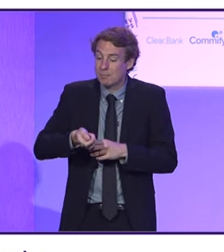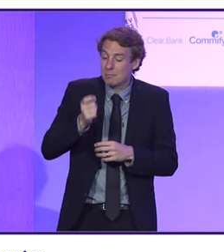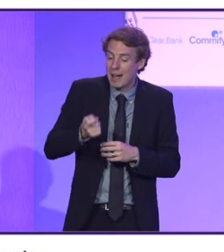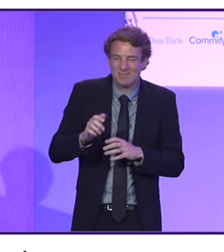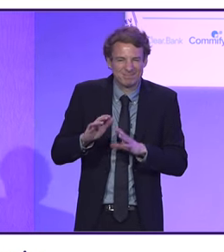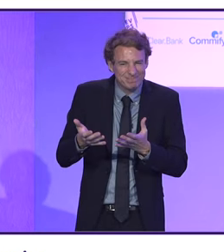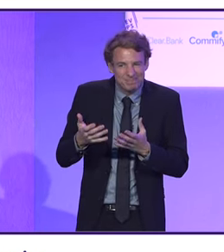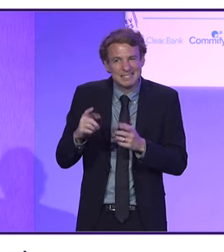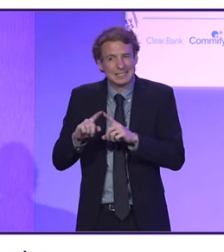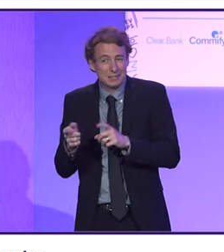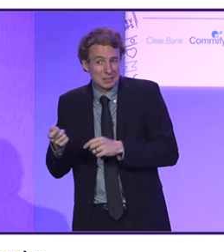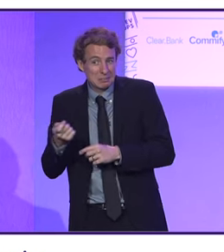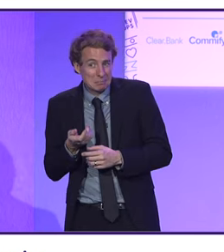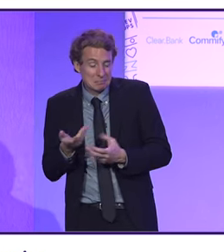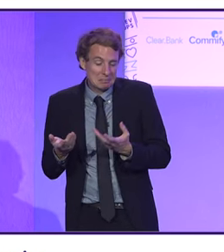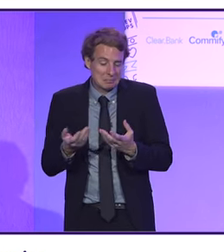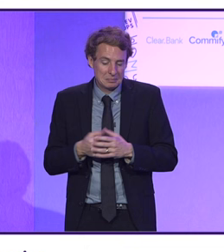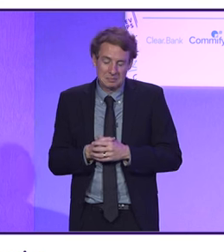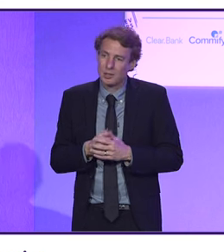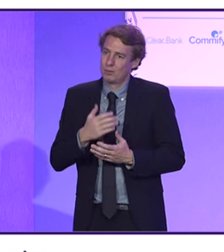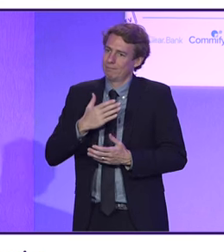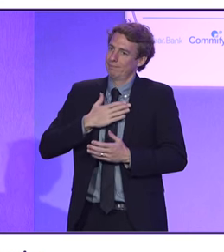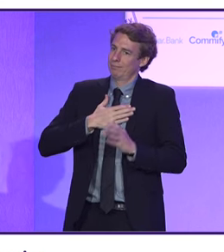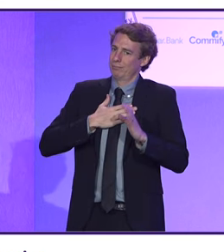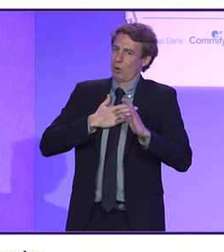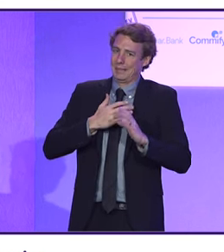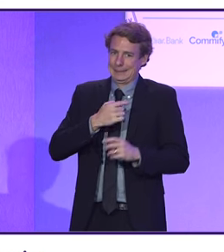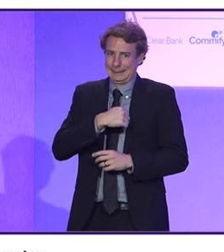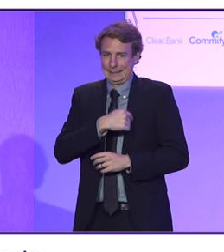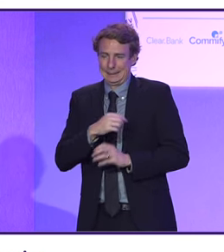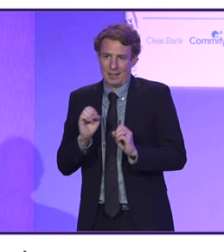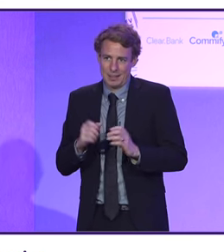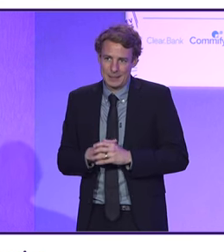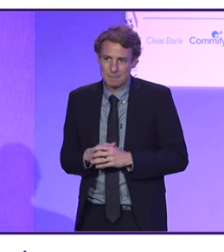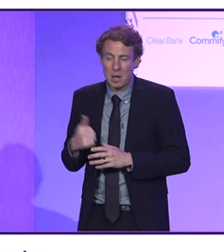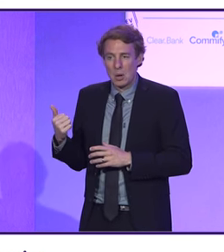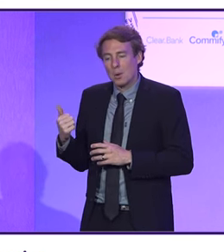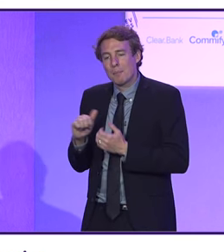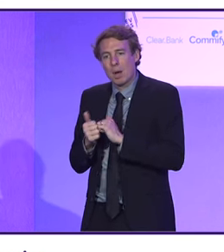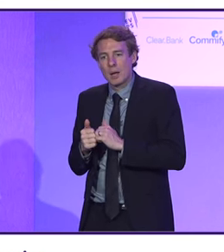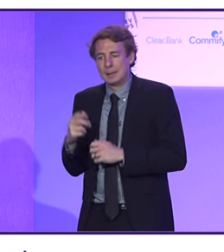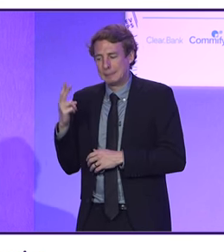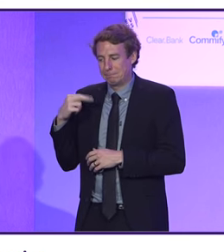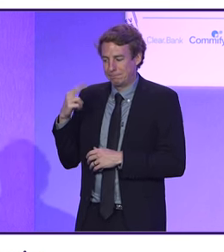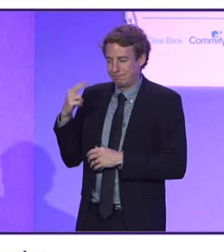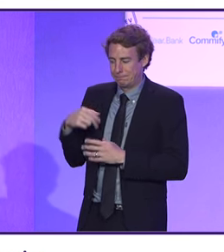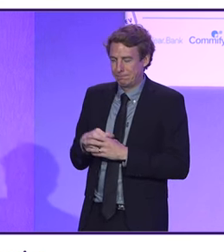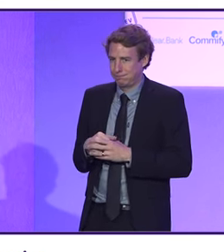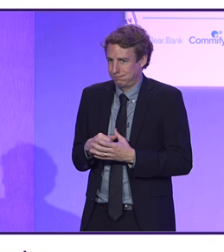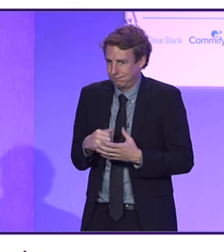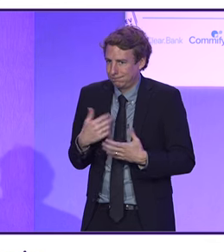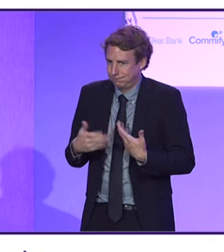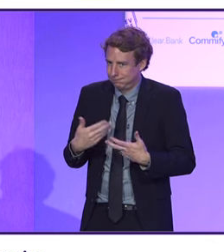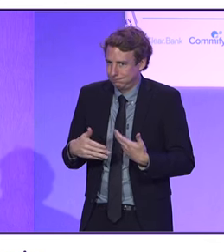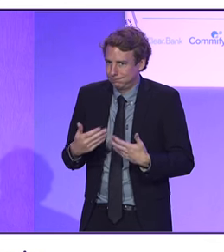promises. A man of few words sort of looked at me and wanted me to get on with it. He's like, all right, I know you're going to